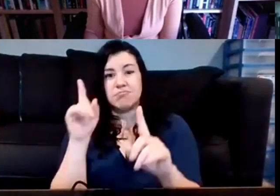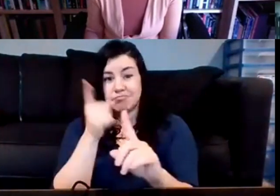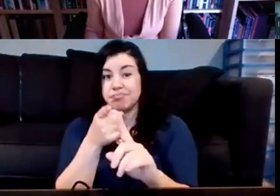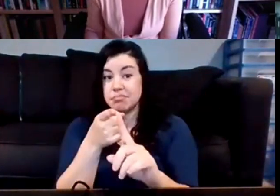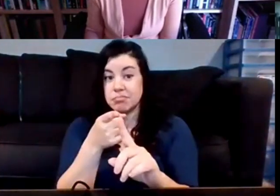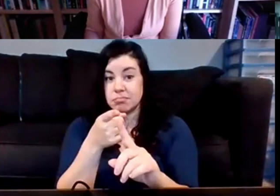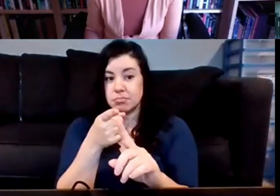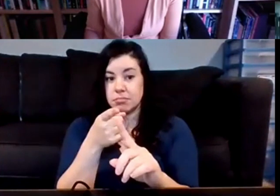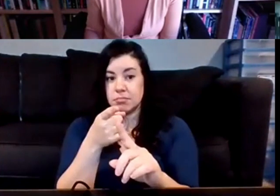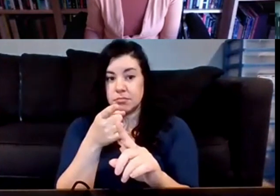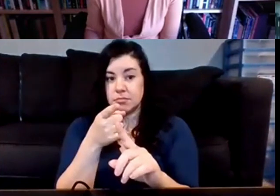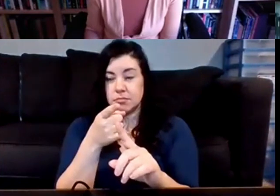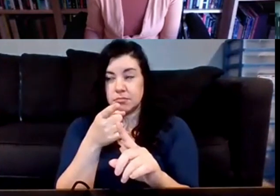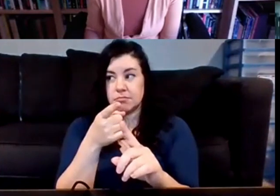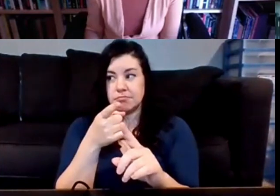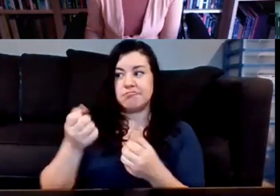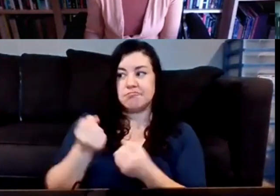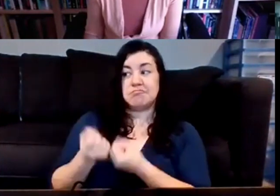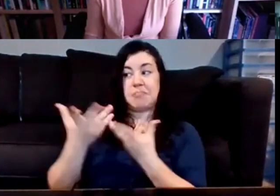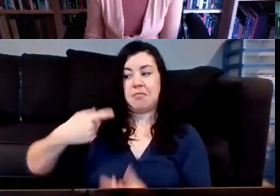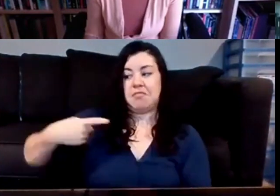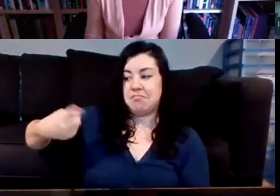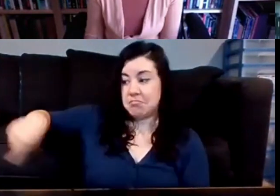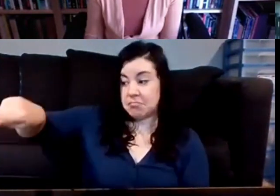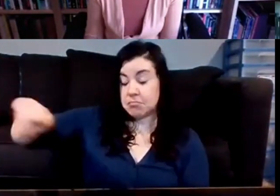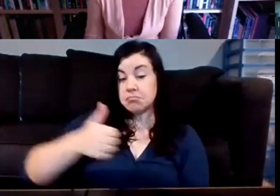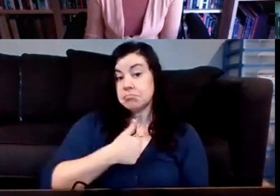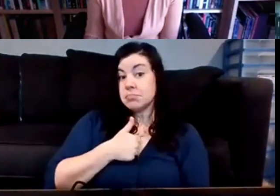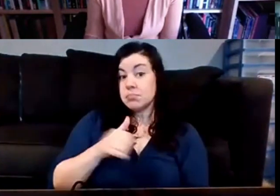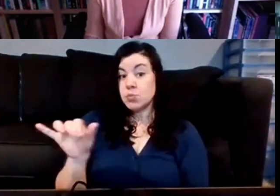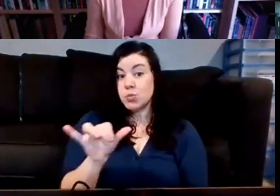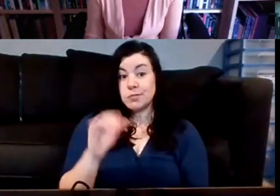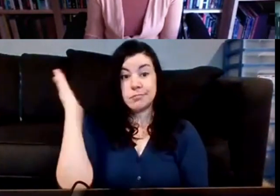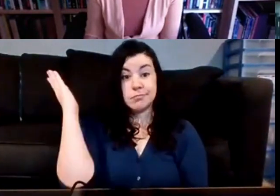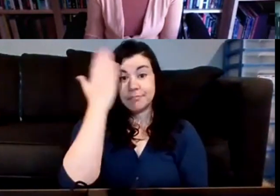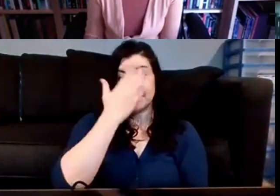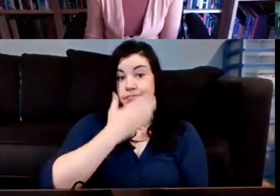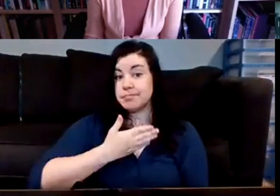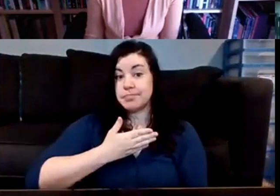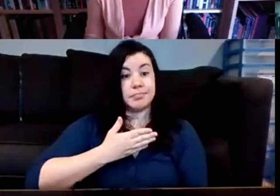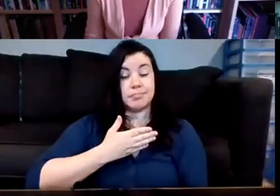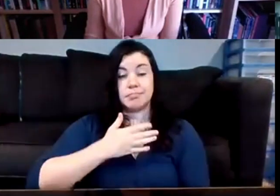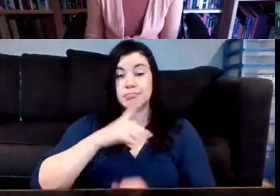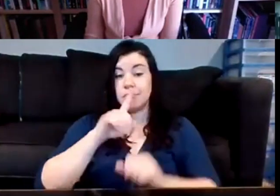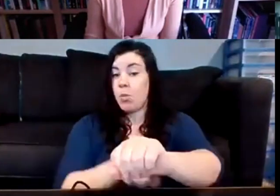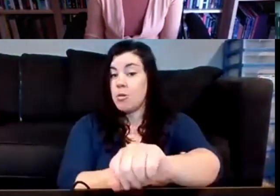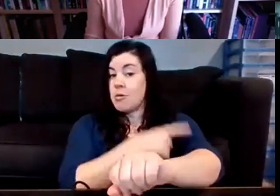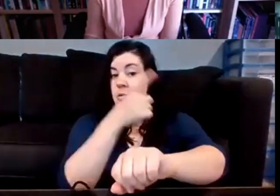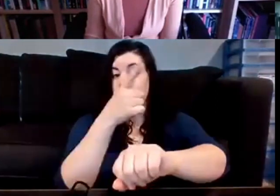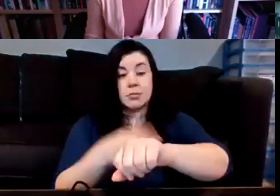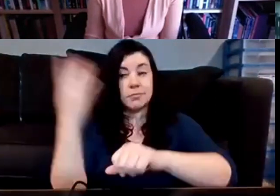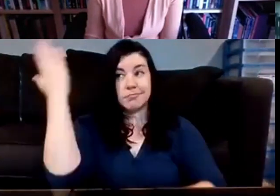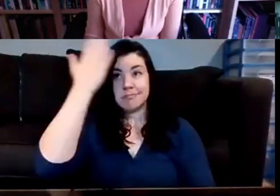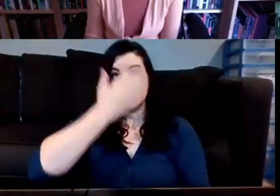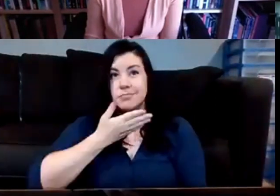us, I would say myself included, have not been aware of for a long time. And that's what is different about the project